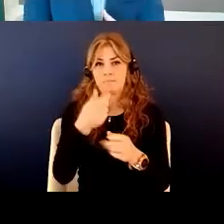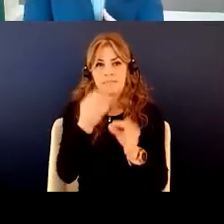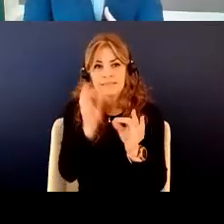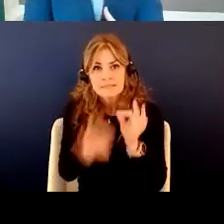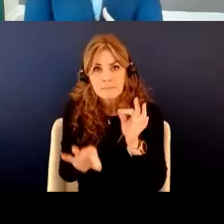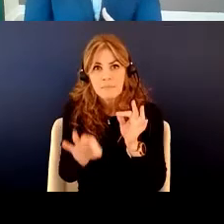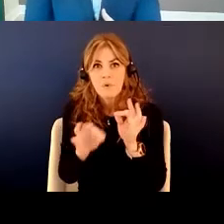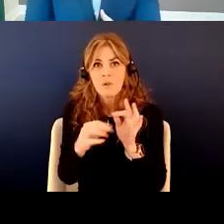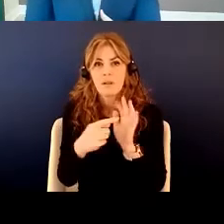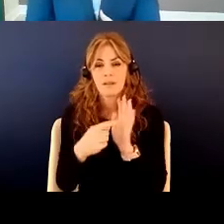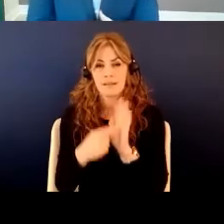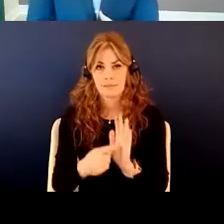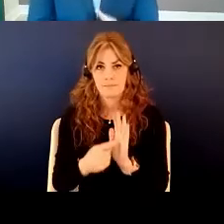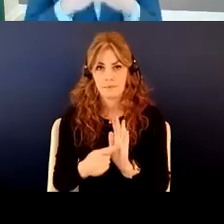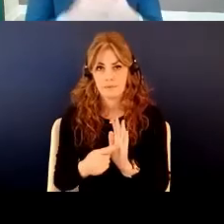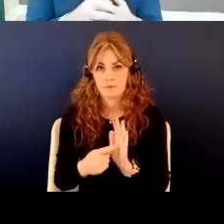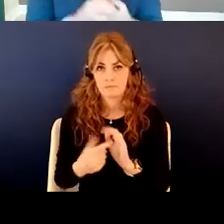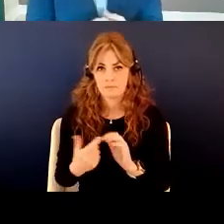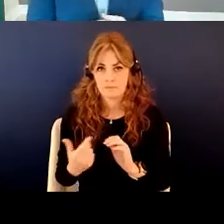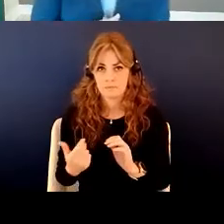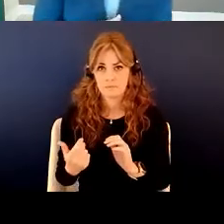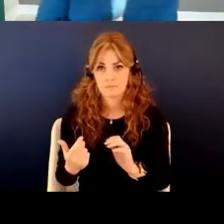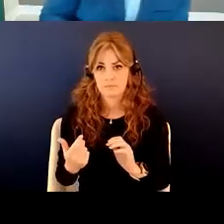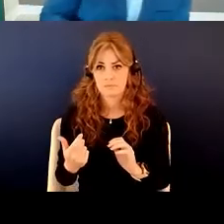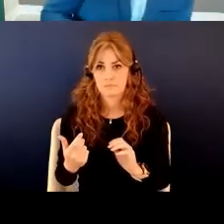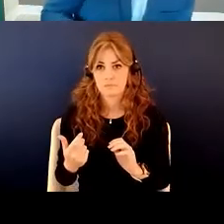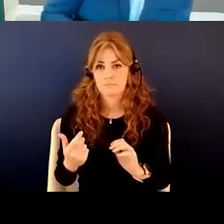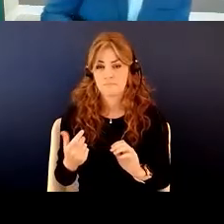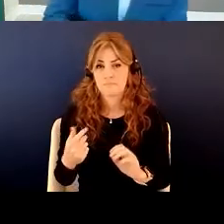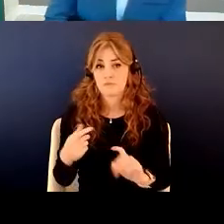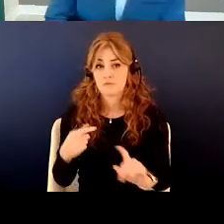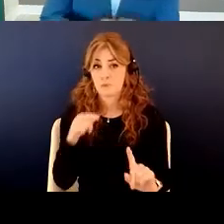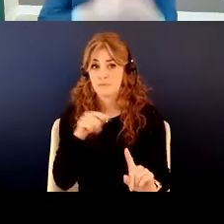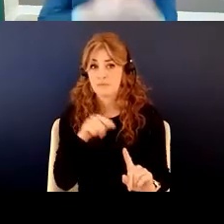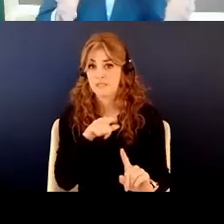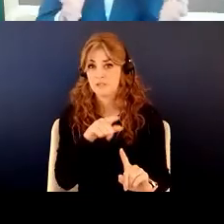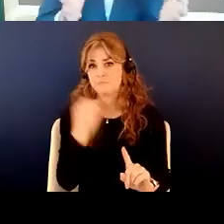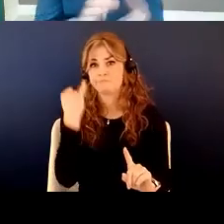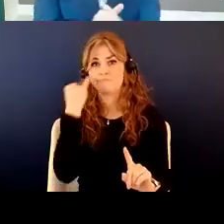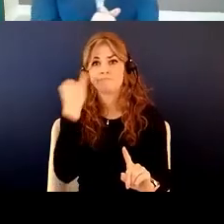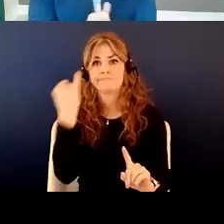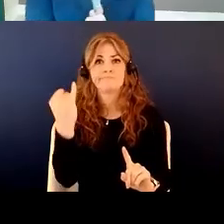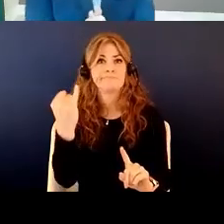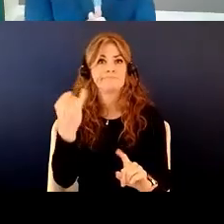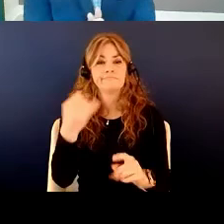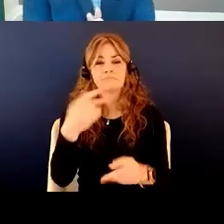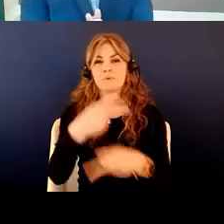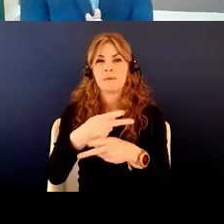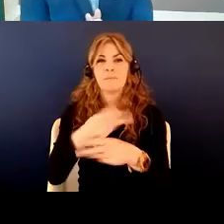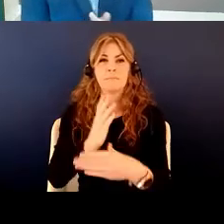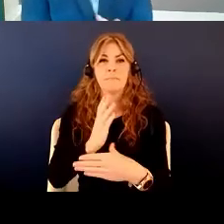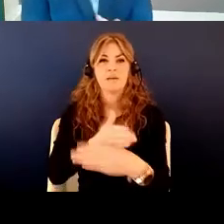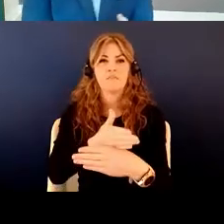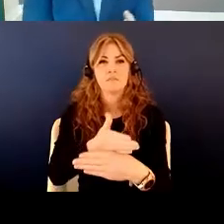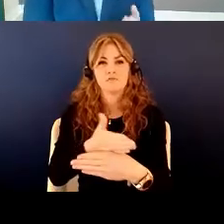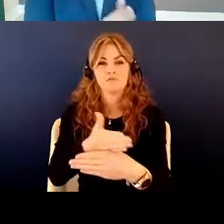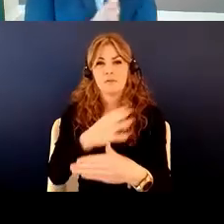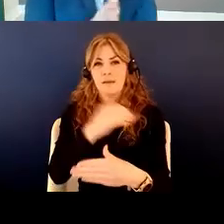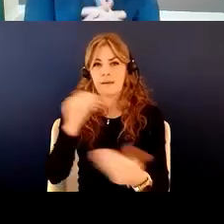example. And this is an example where you can imagine let's stick with the intervention and comparison group